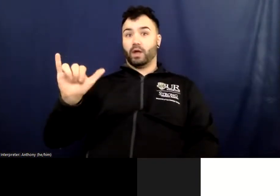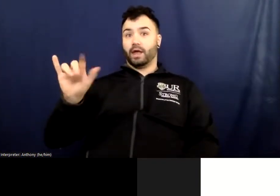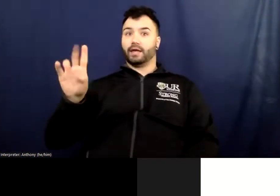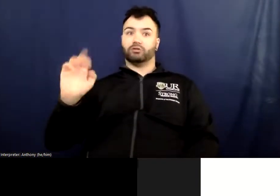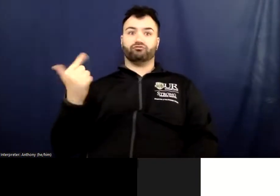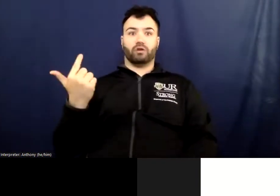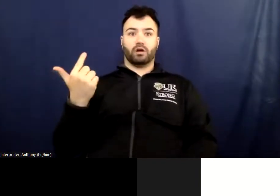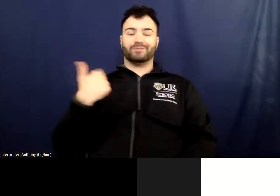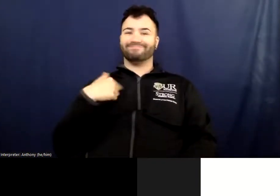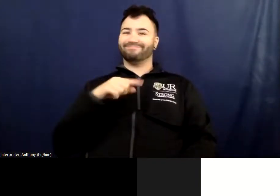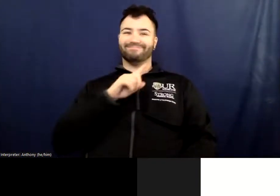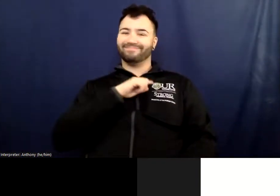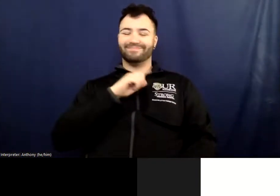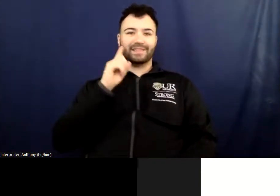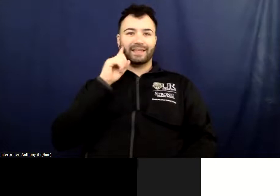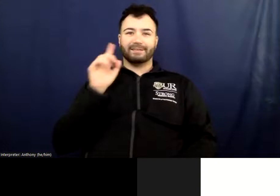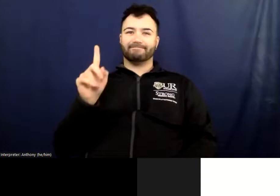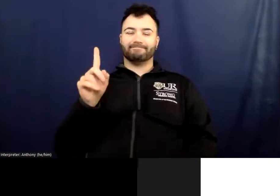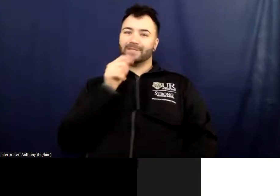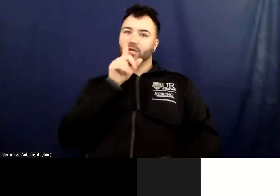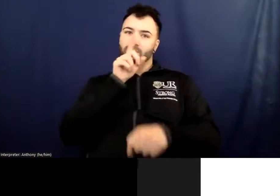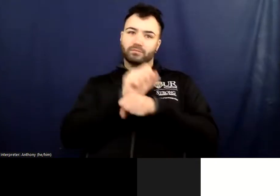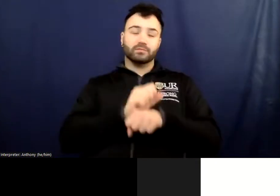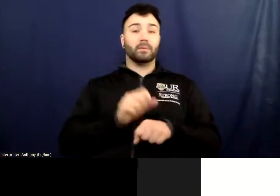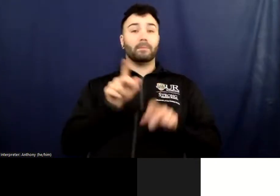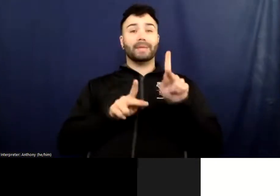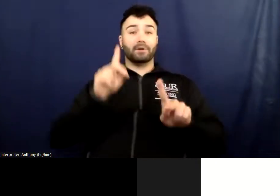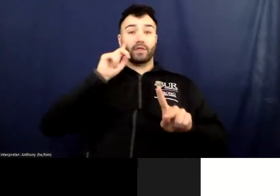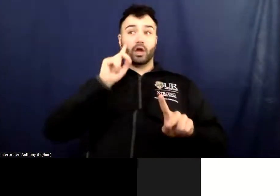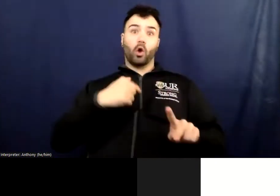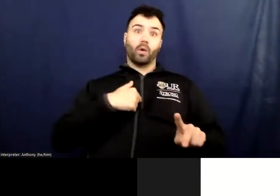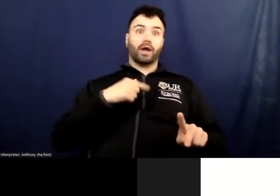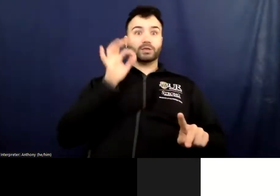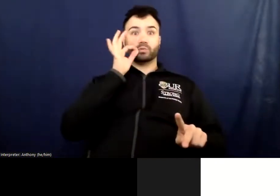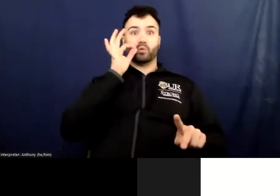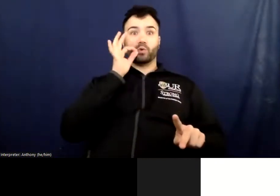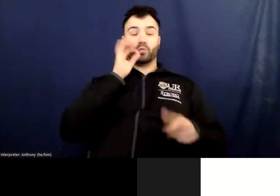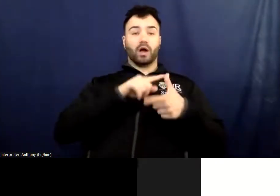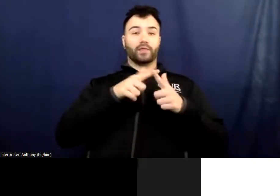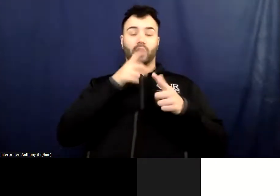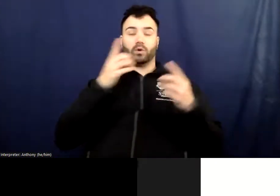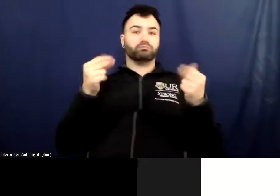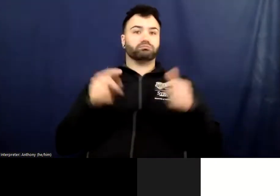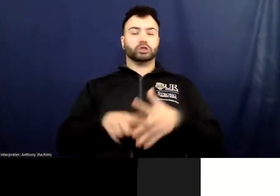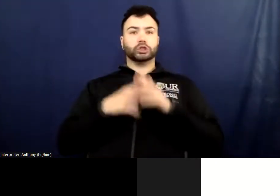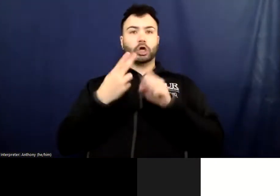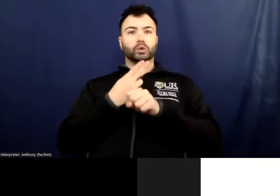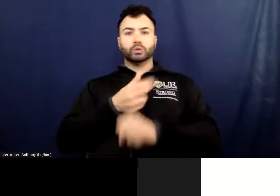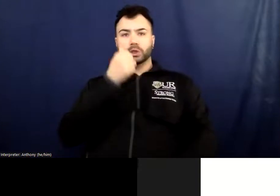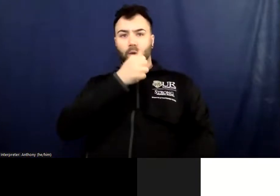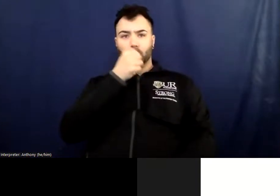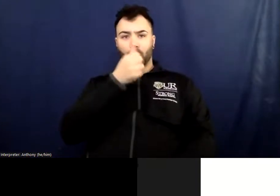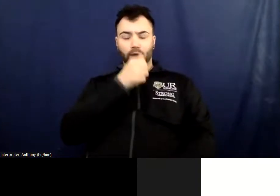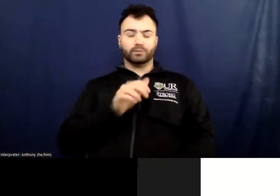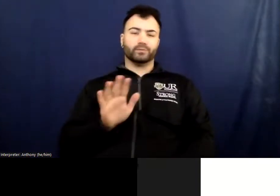is hash, the next thing is cocaine, there really is no, there's a myth around gateway drugs. Based